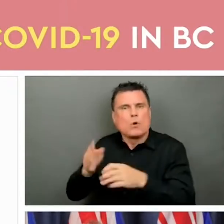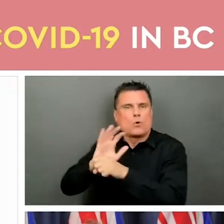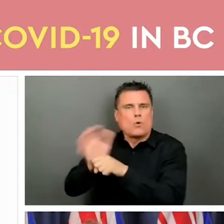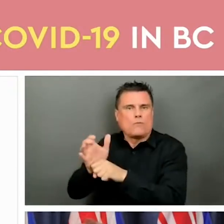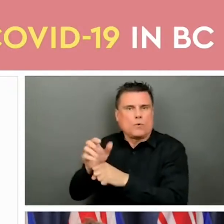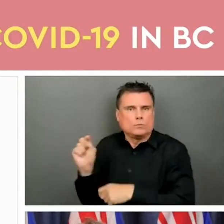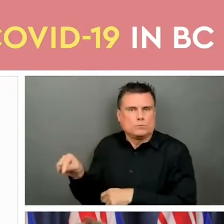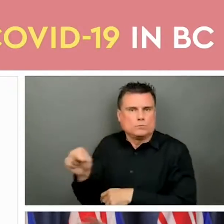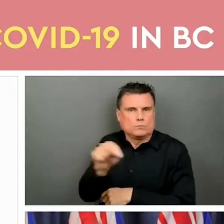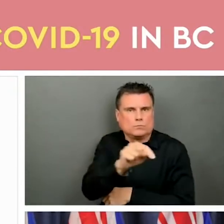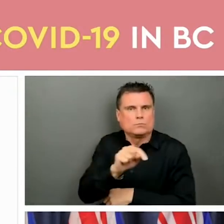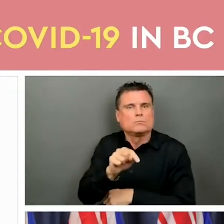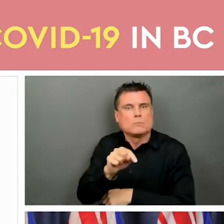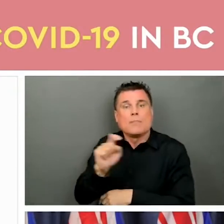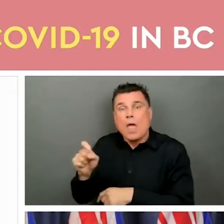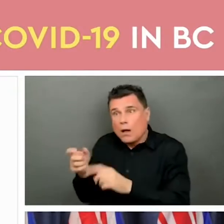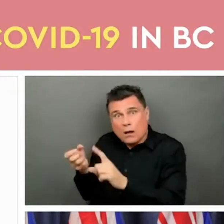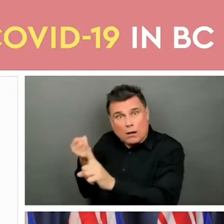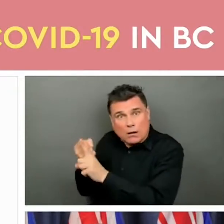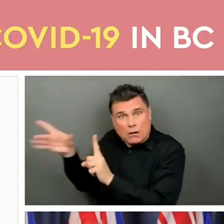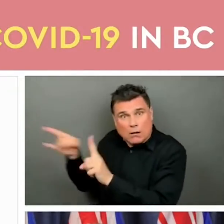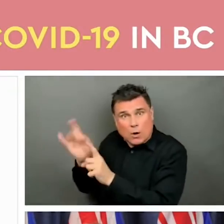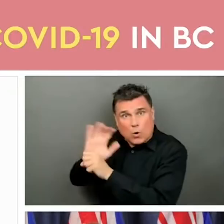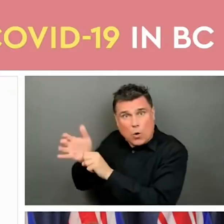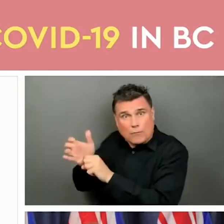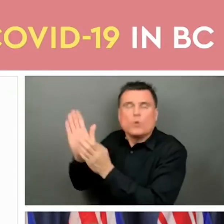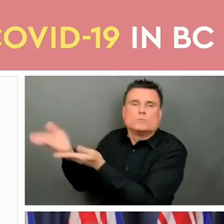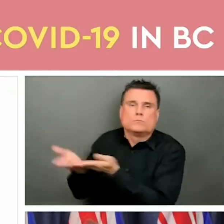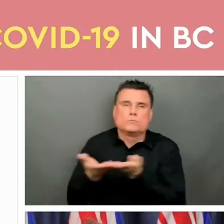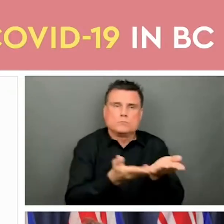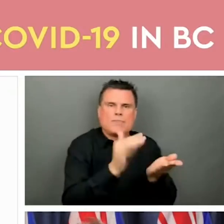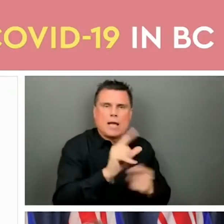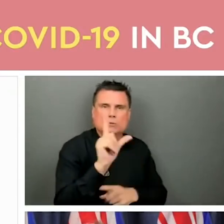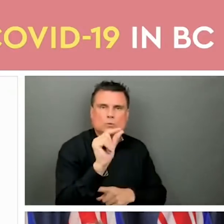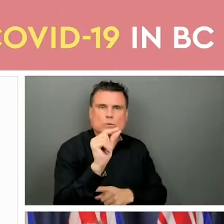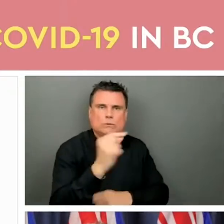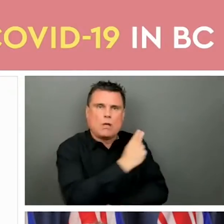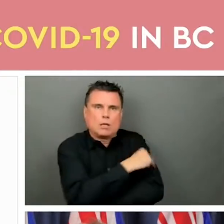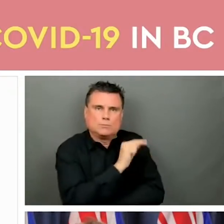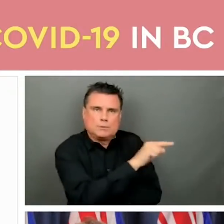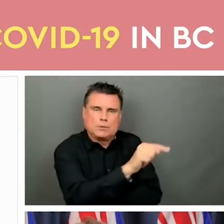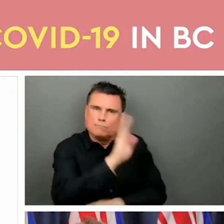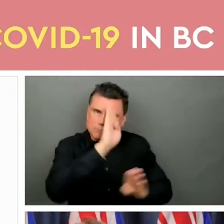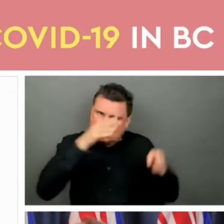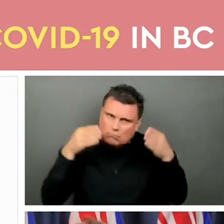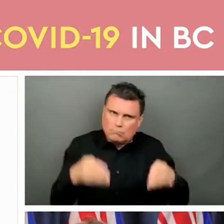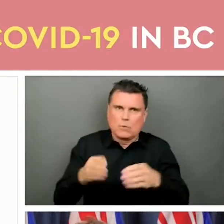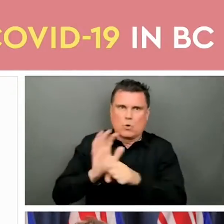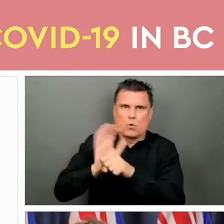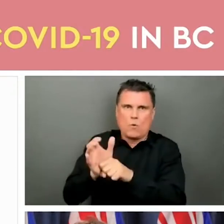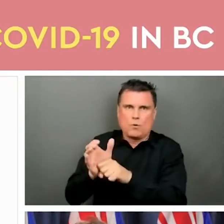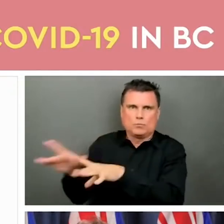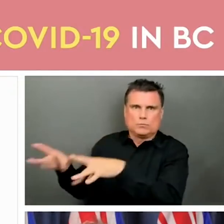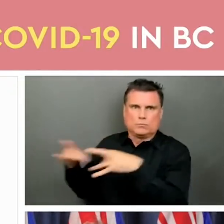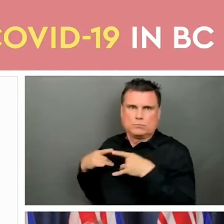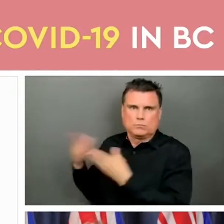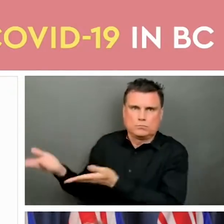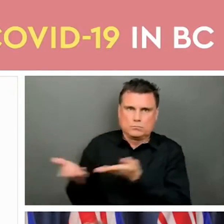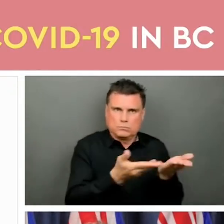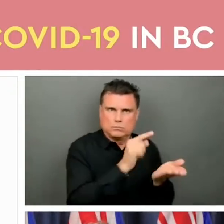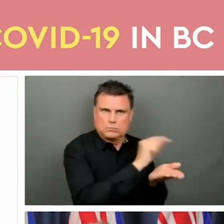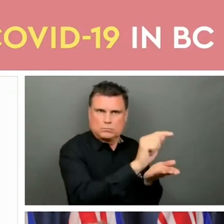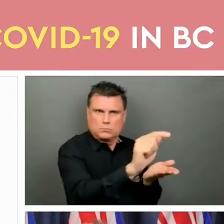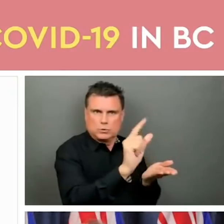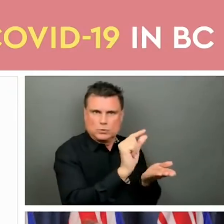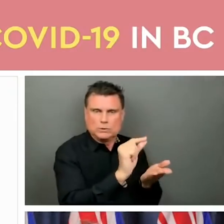20 hospitals have been put in place to optimize care and to provide rapid access to critical care when it is required. And they were developed in